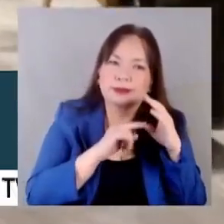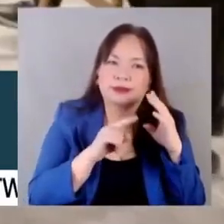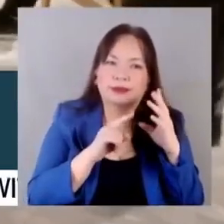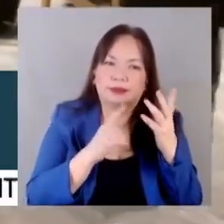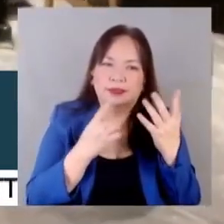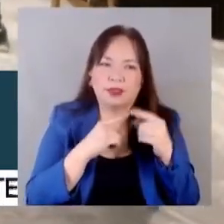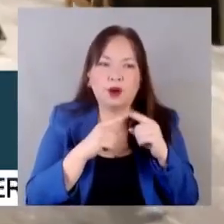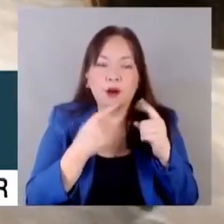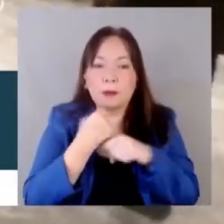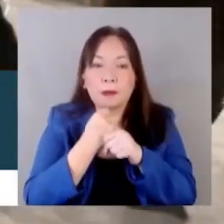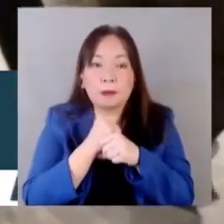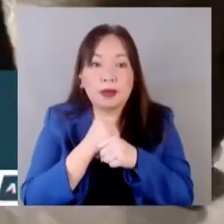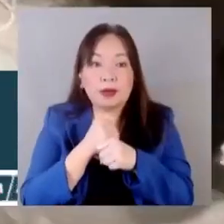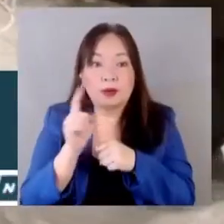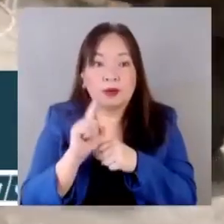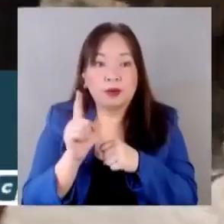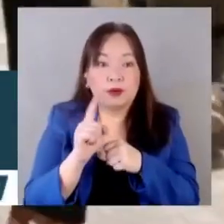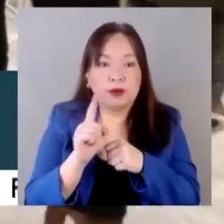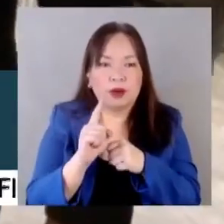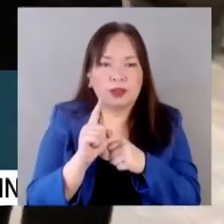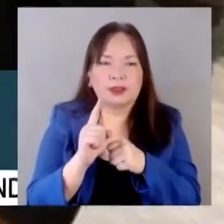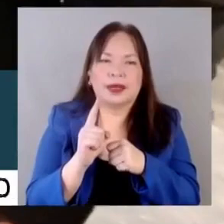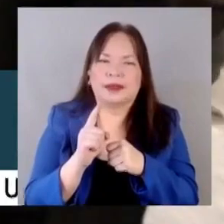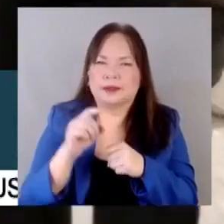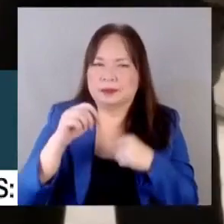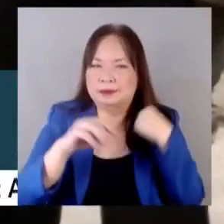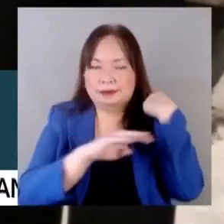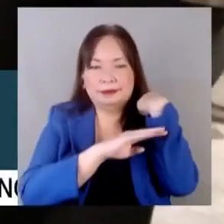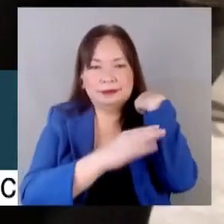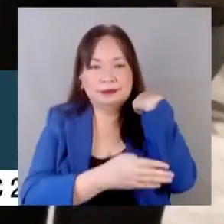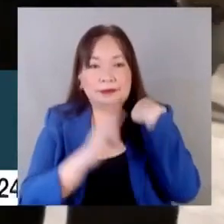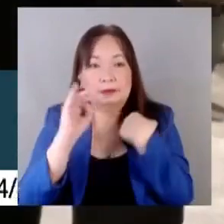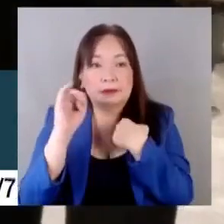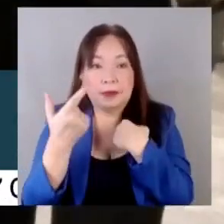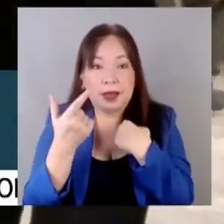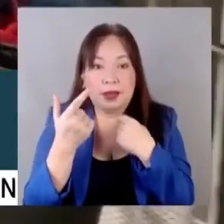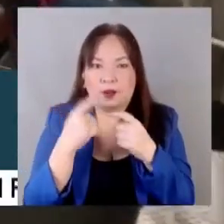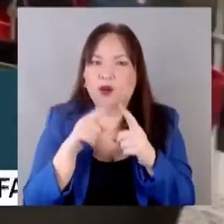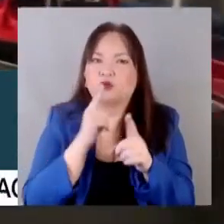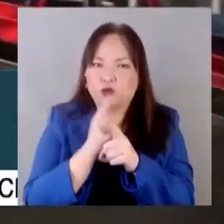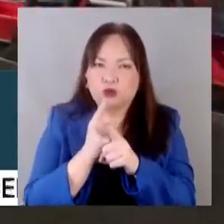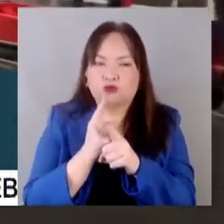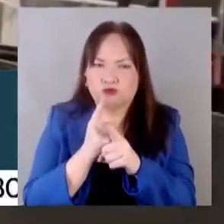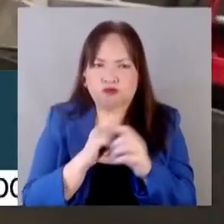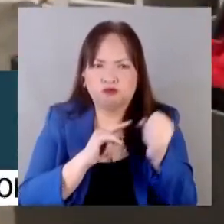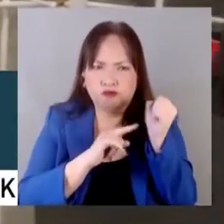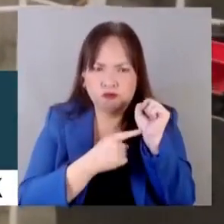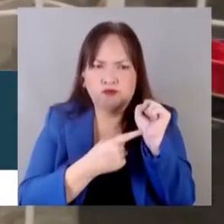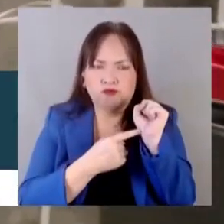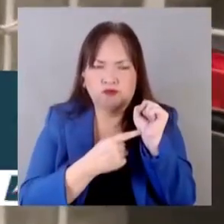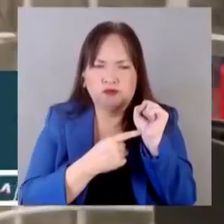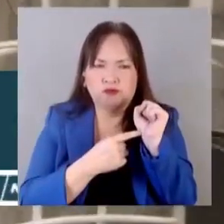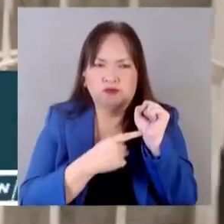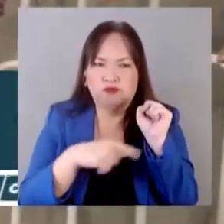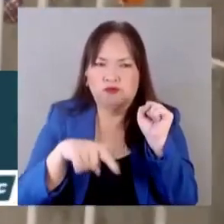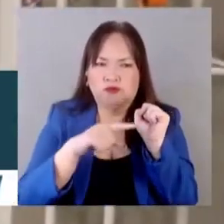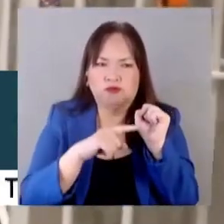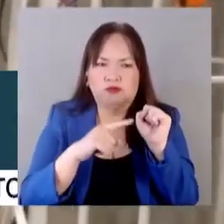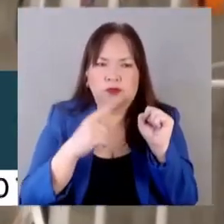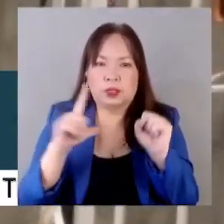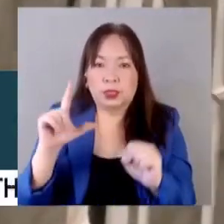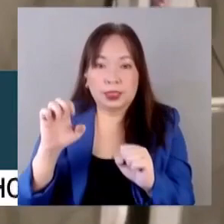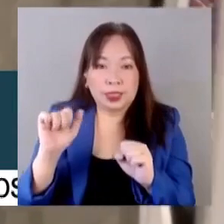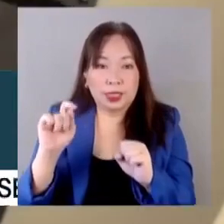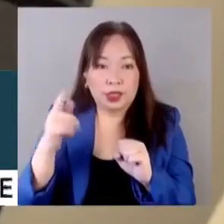bags. Bernie Velasco says his bags are made from authentic Spanish leather and handcrafted by Spanish Catalan